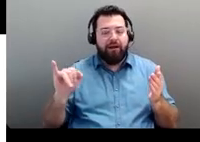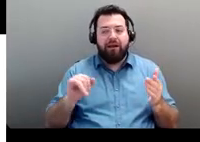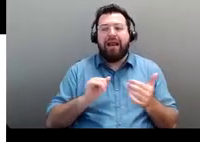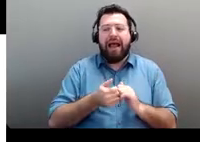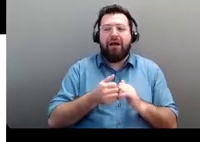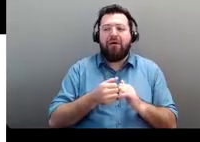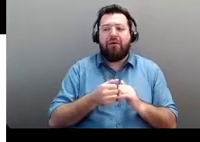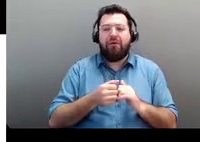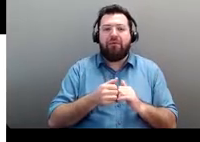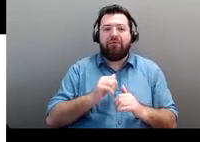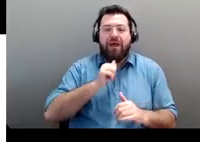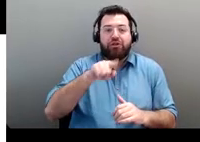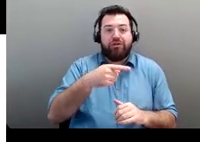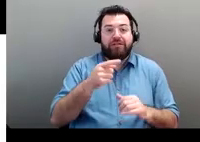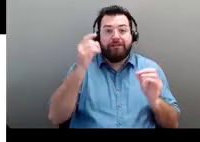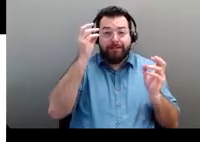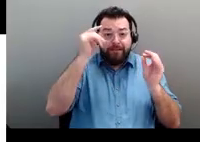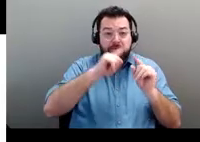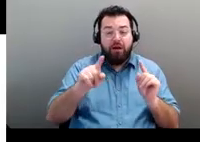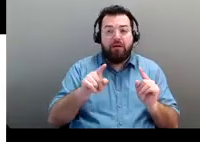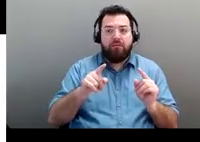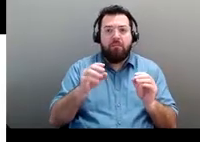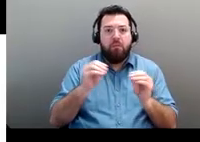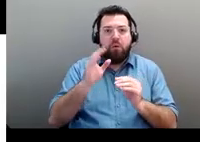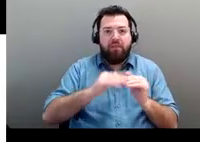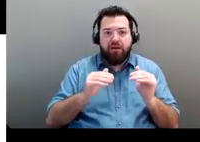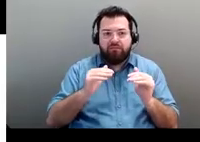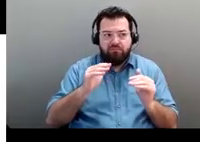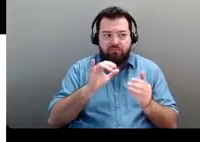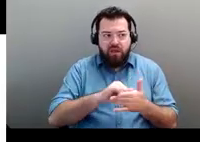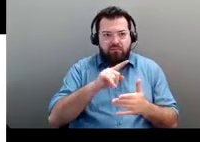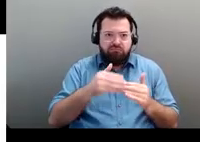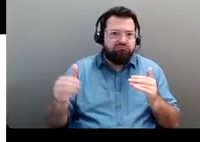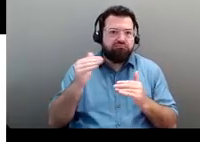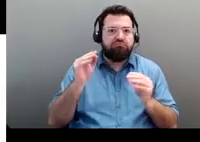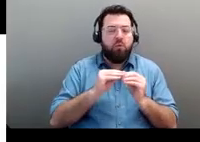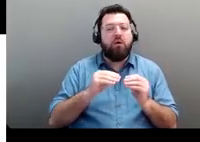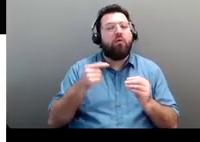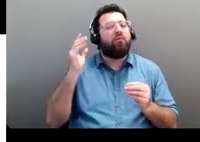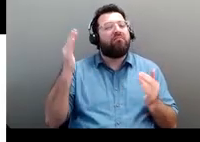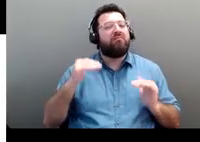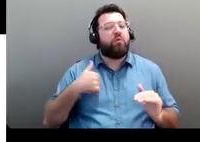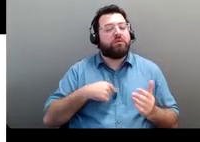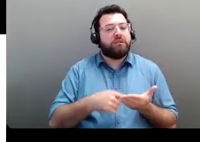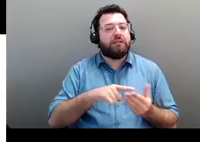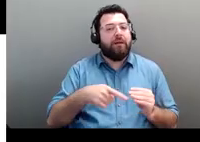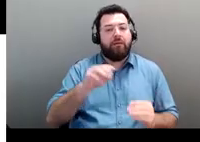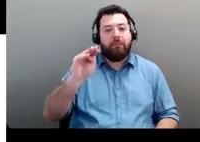using these tools, beyond using the technology. And then we'll talk about metacognition, students